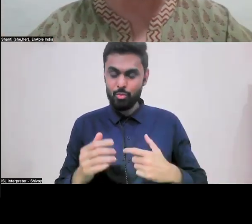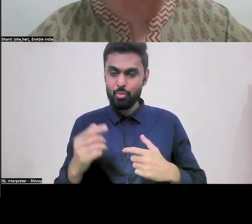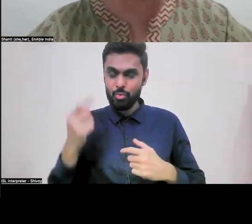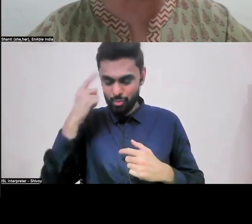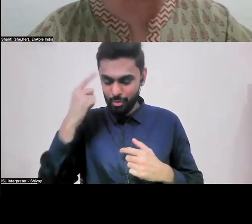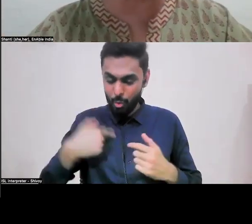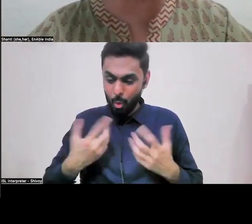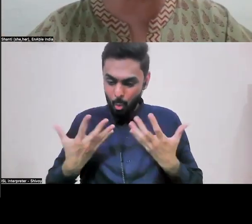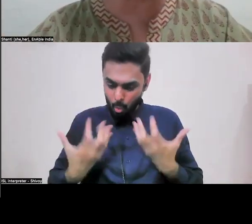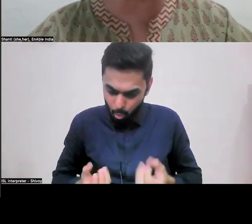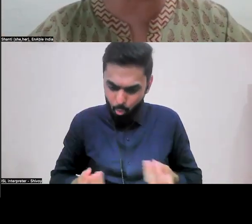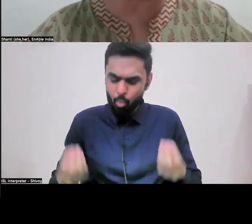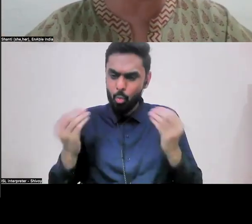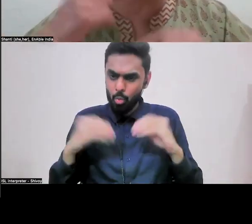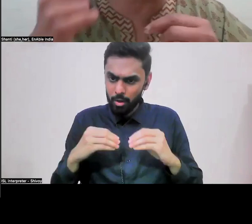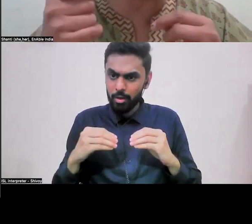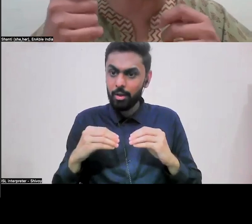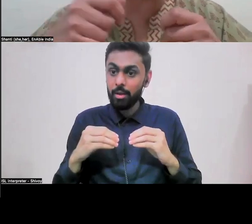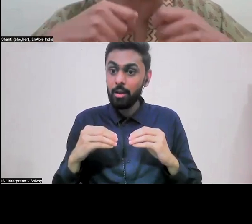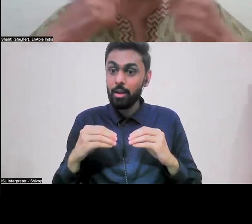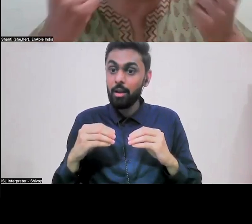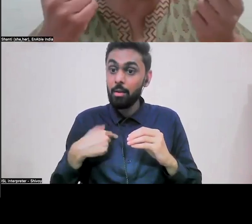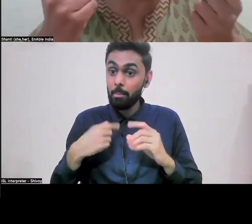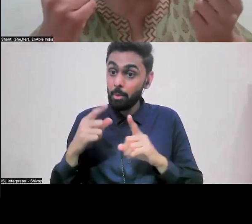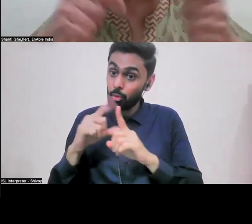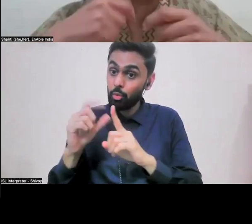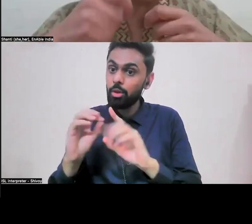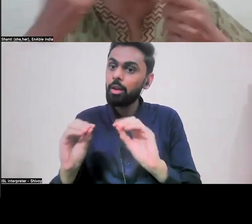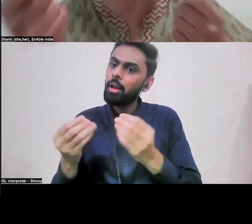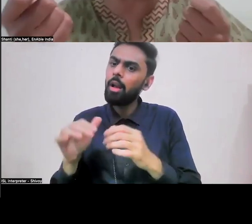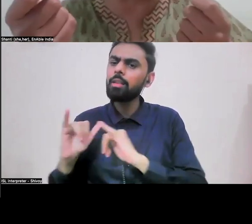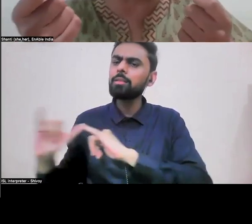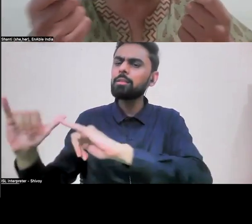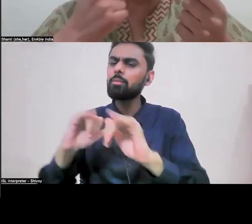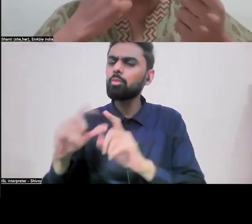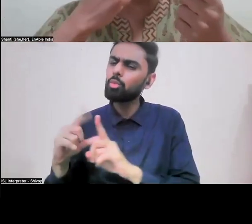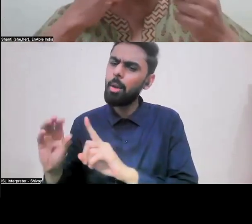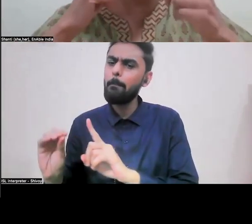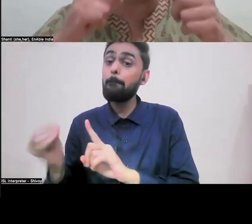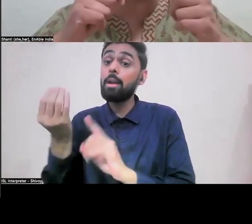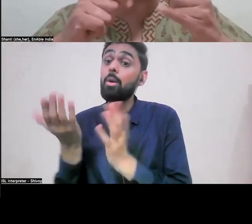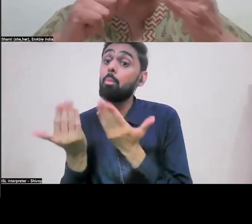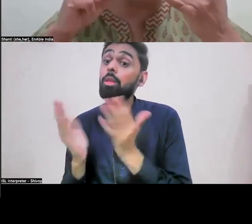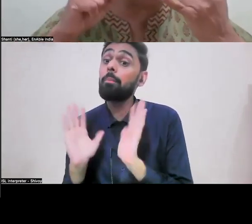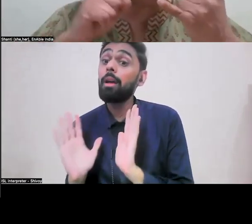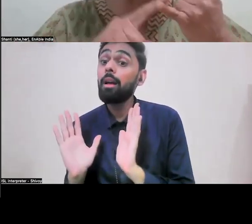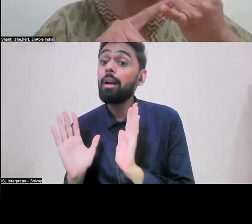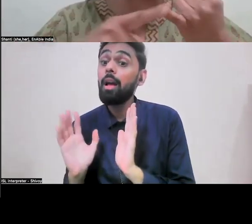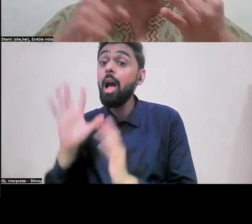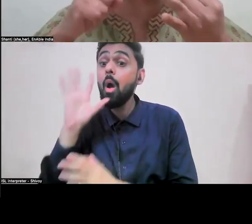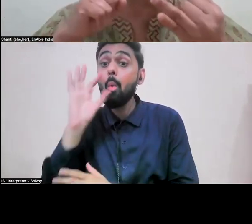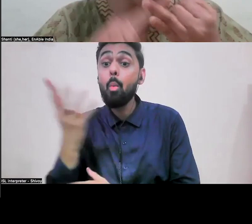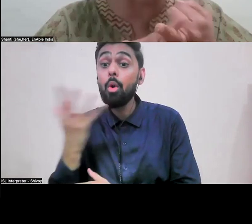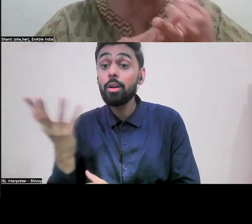themselves, then they are able to do the work just like everybody else or even better, and more importantly doing it with efficiency, with